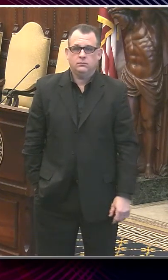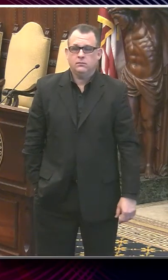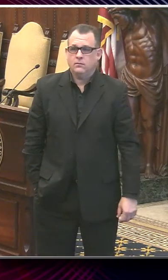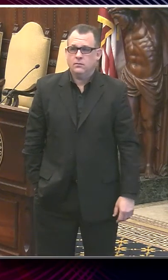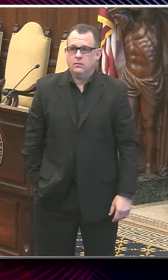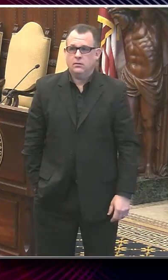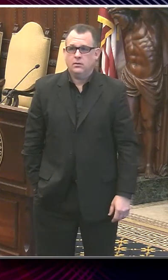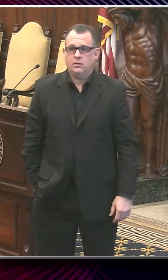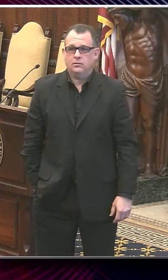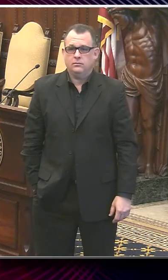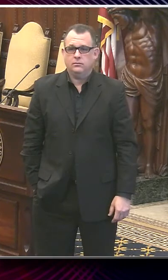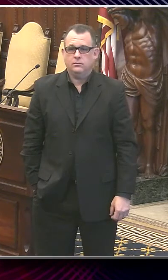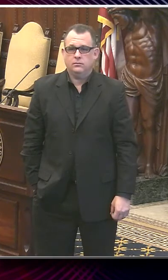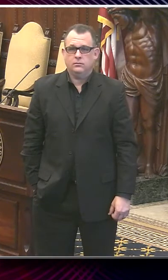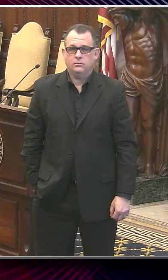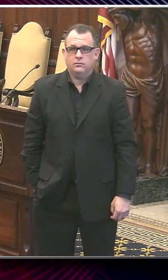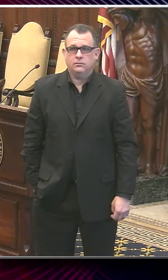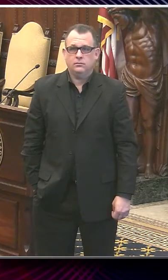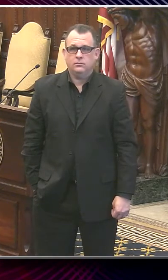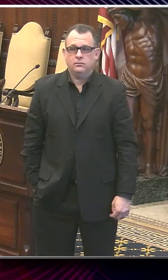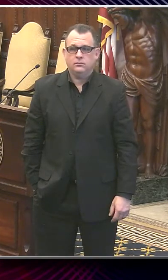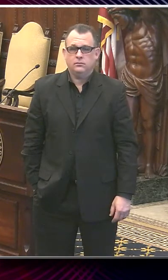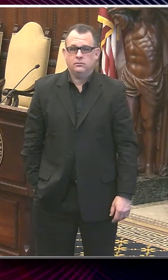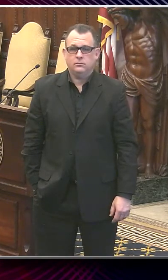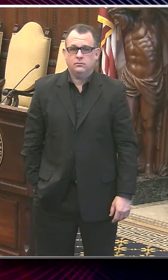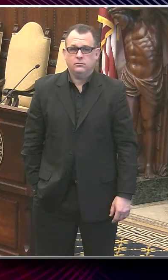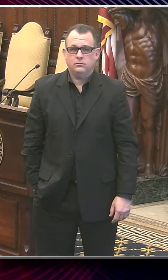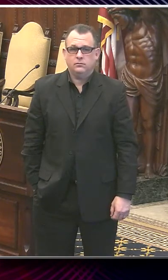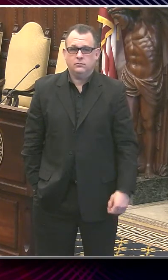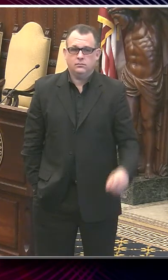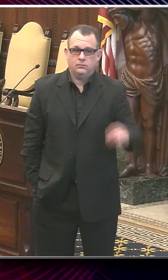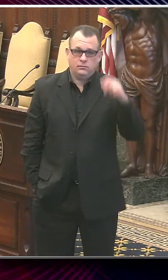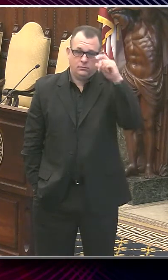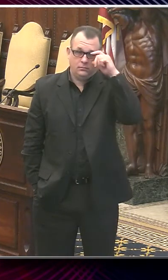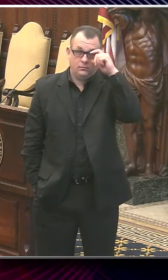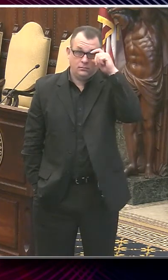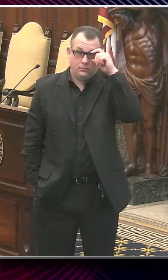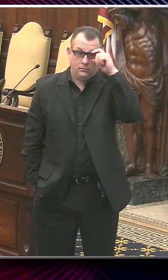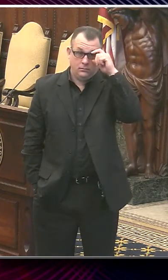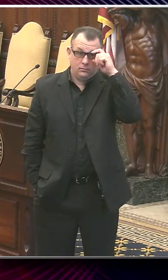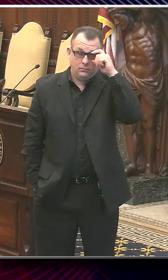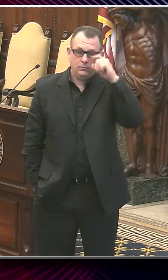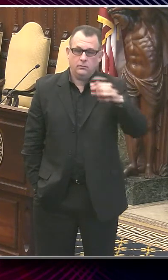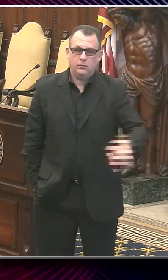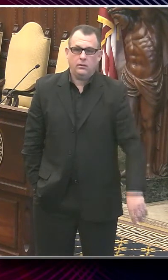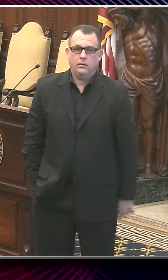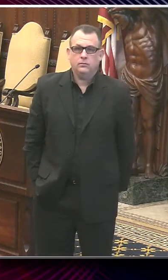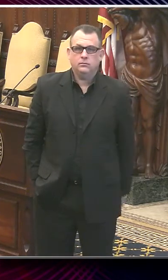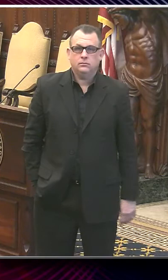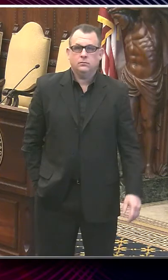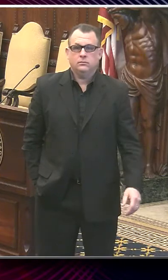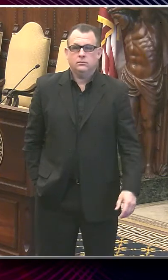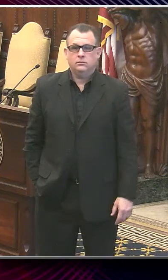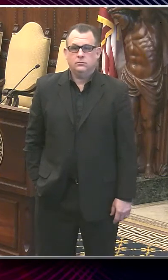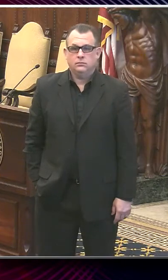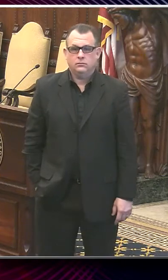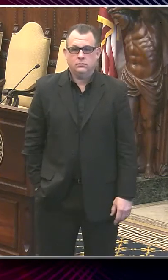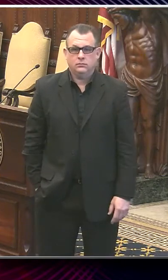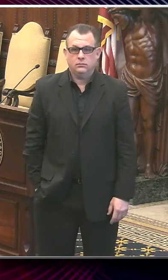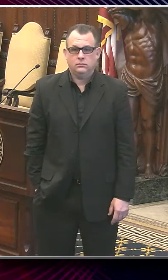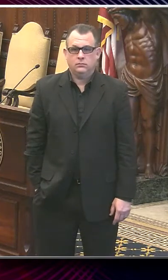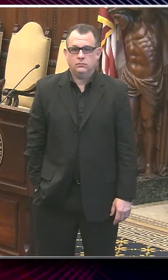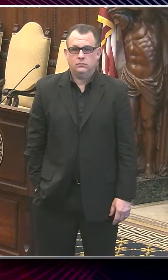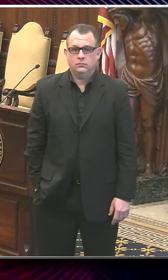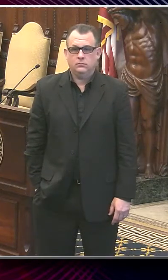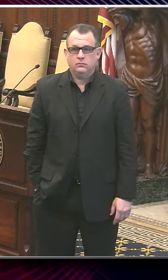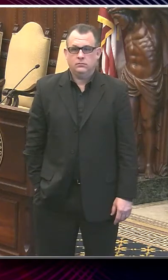más joven o la gente mayor. El doctor Farley nos responde de que ha habido un aumento a lo largo del rango de todas las edades y toda la